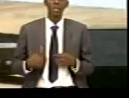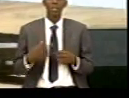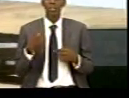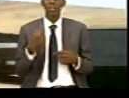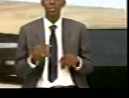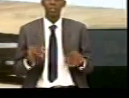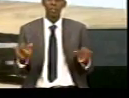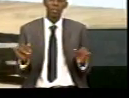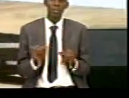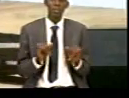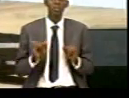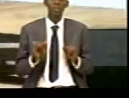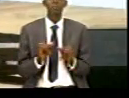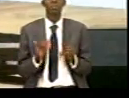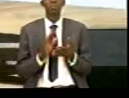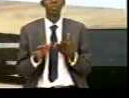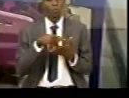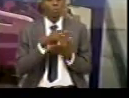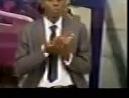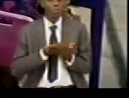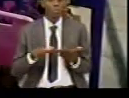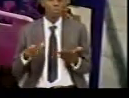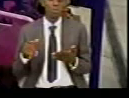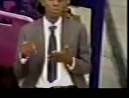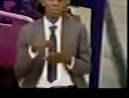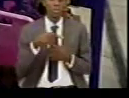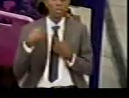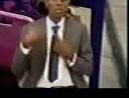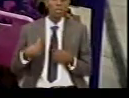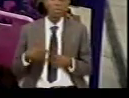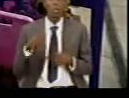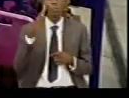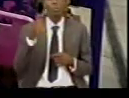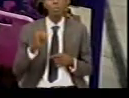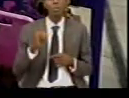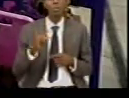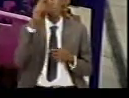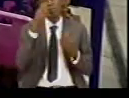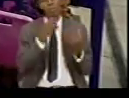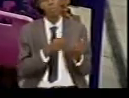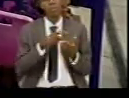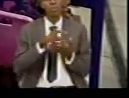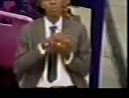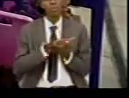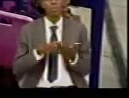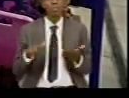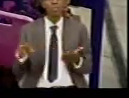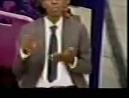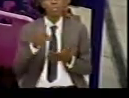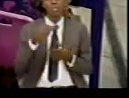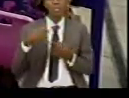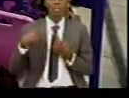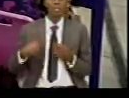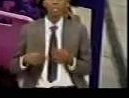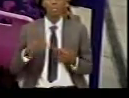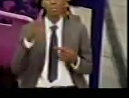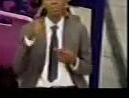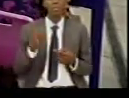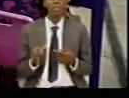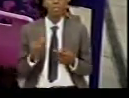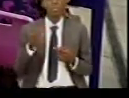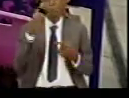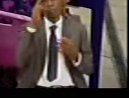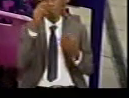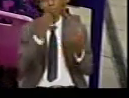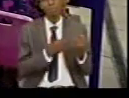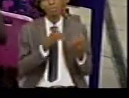sanctity surrender those early believers by faith, purifying their hearts by faith. That's